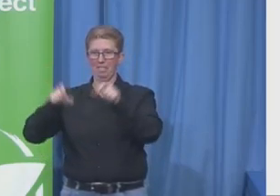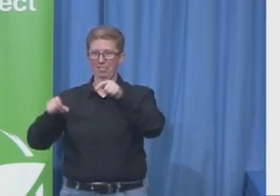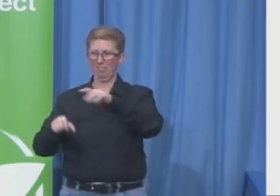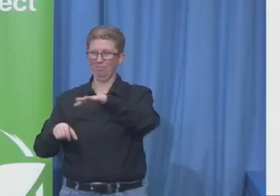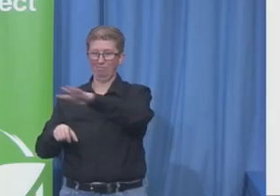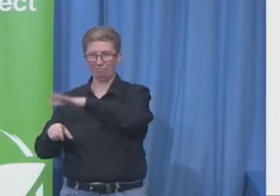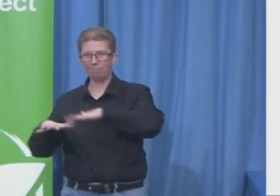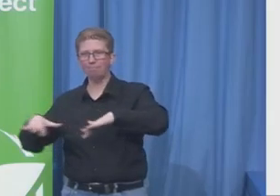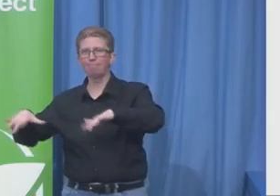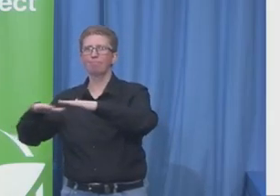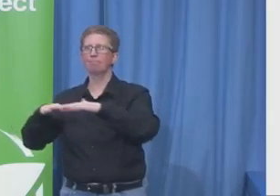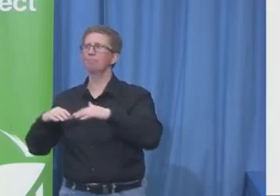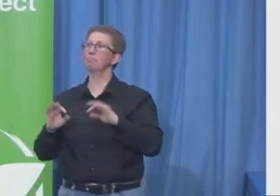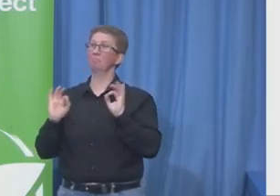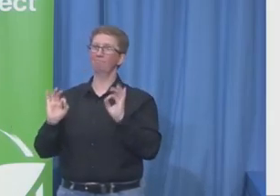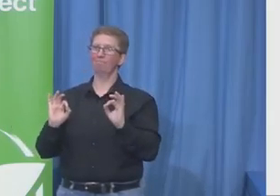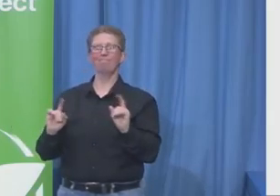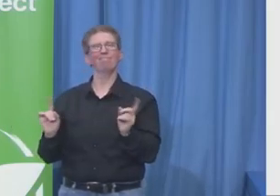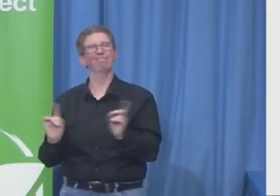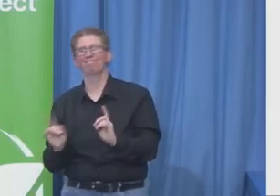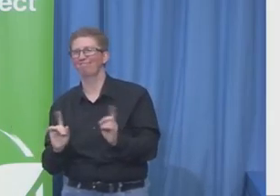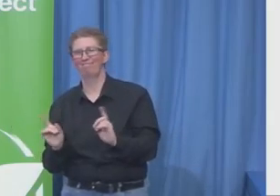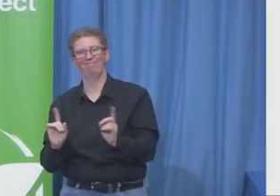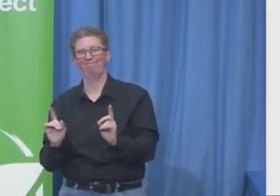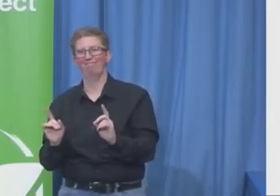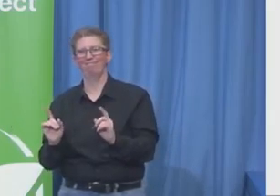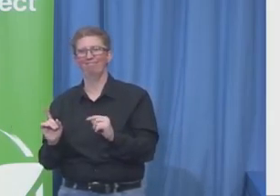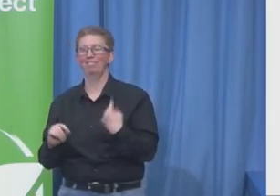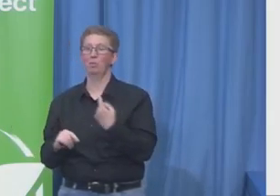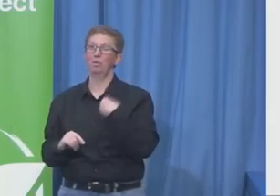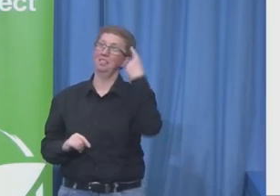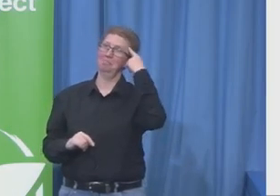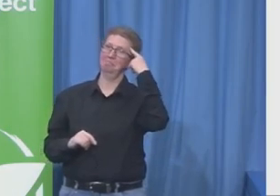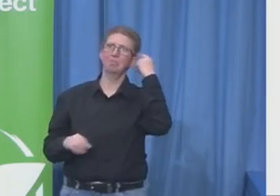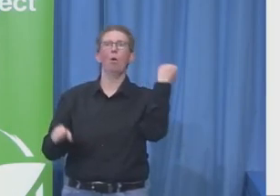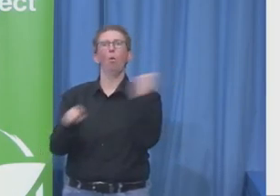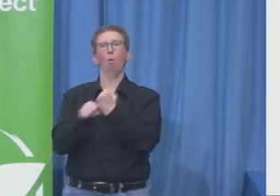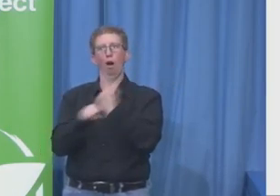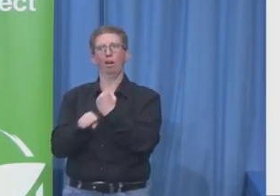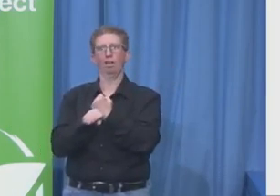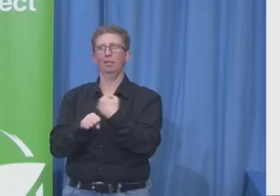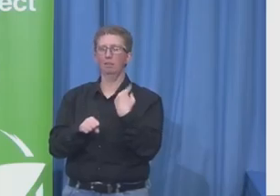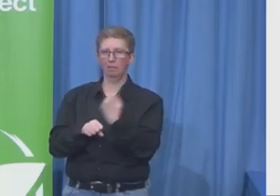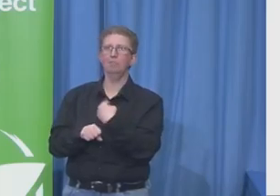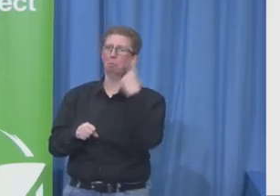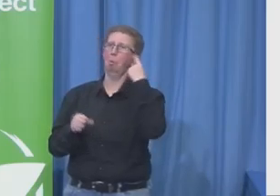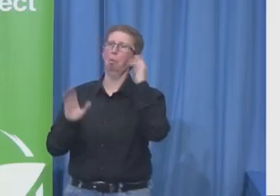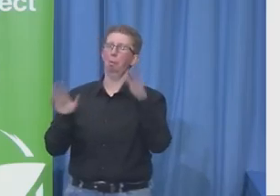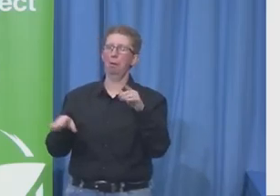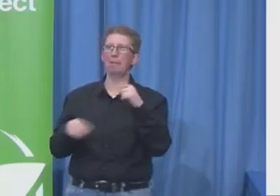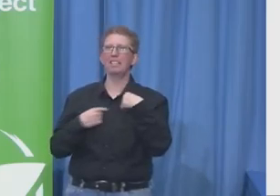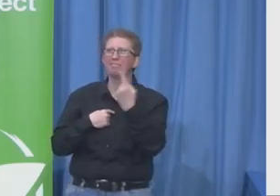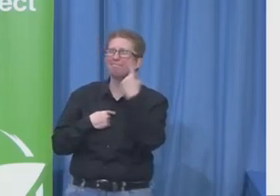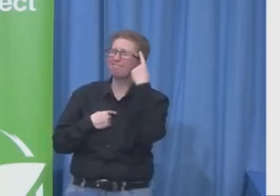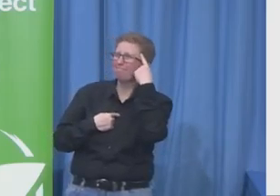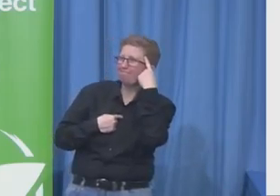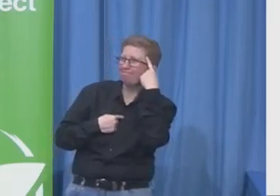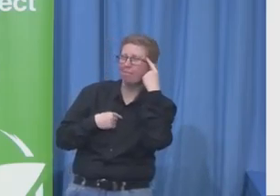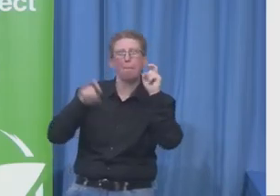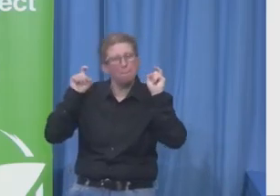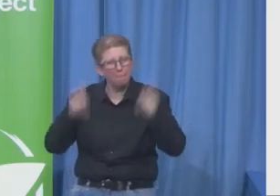think about it within the context of livelihoods and the informal sector. And so the Rajasthan project has actually been, I